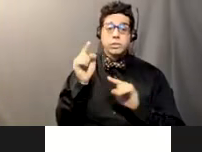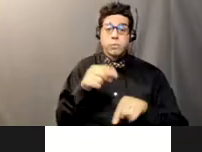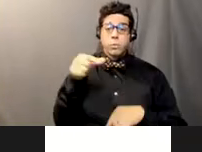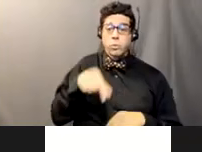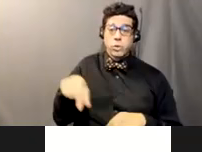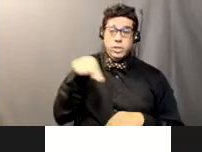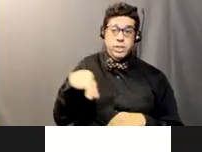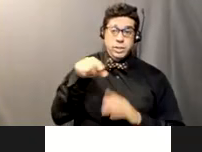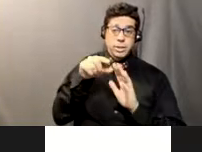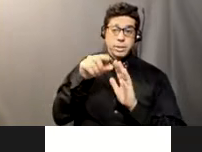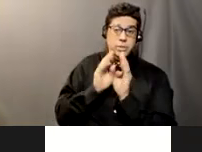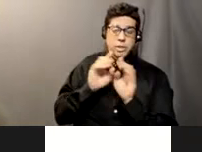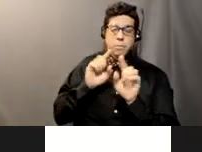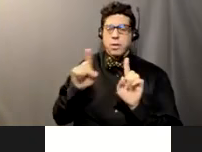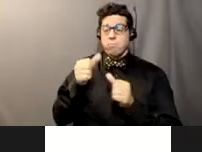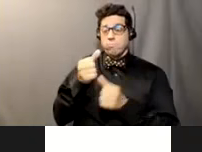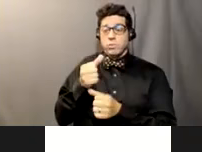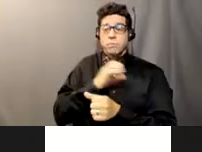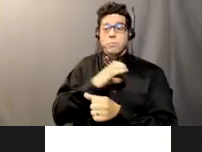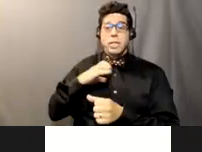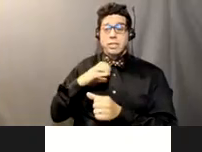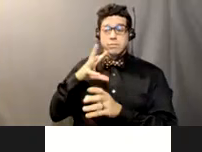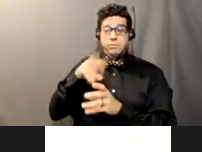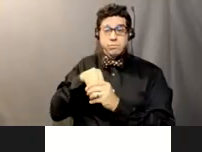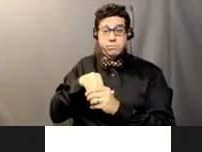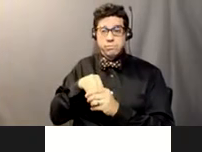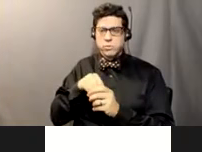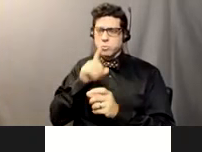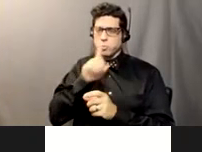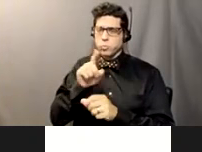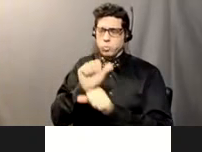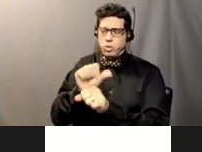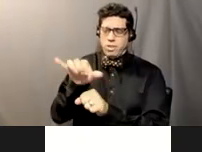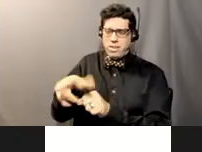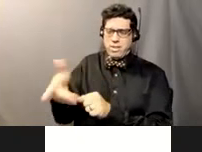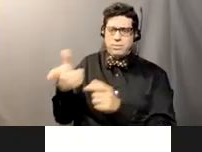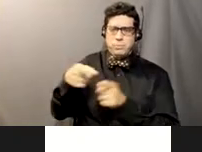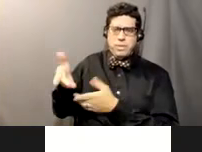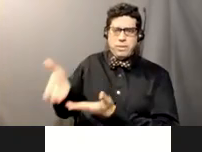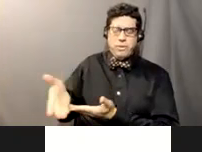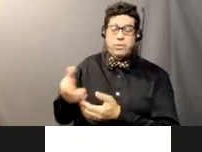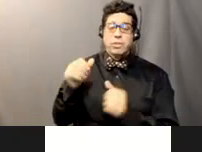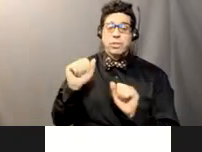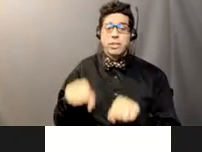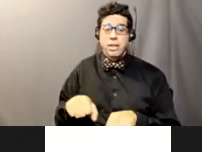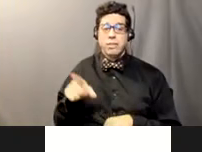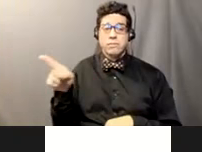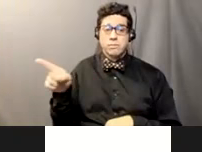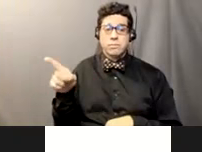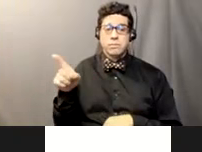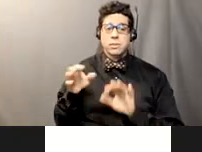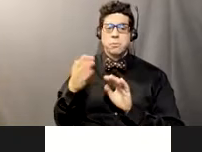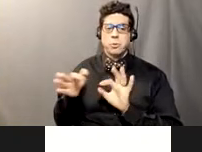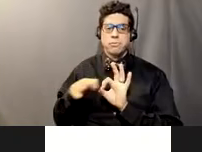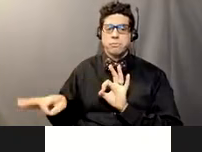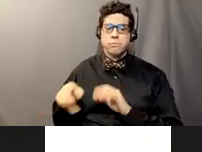but being a part of a subcommittee, which is really where the real work happens, you can email us at pei@ruhealth.org and we will get you all the